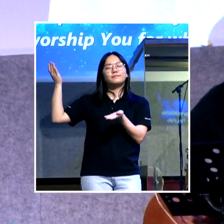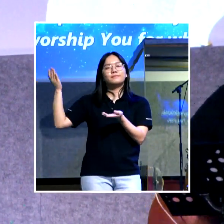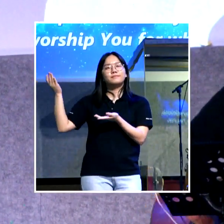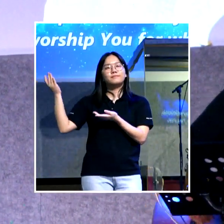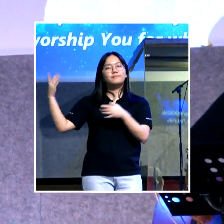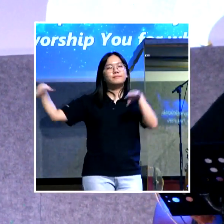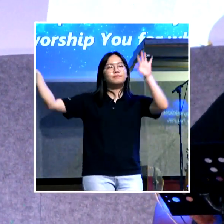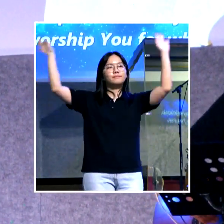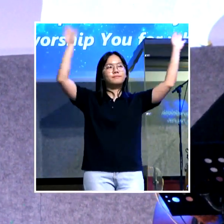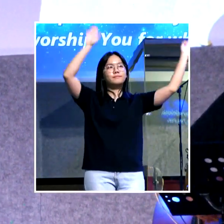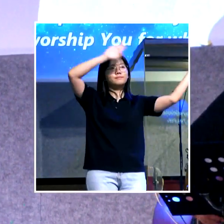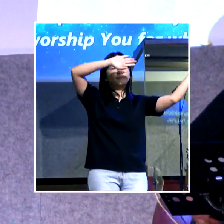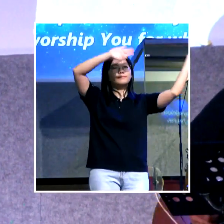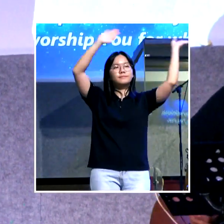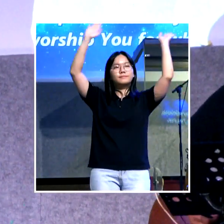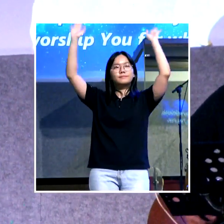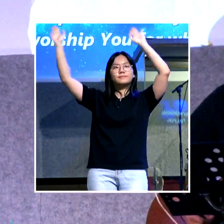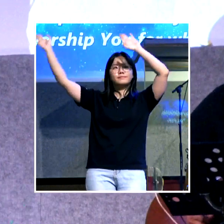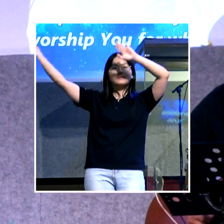And